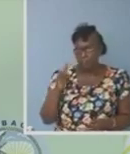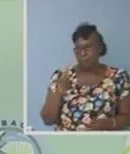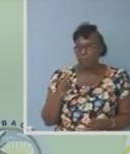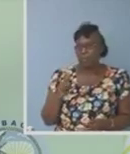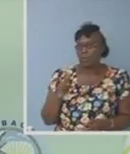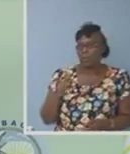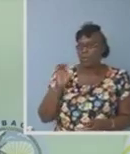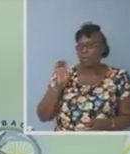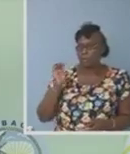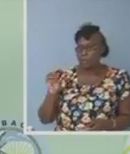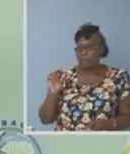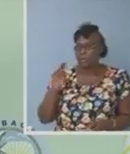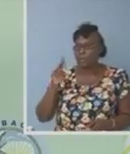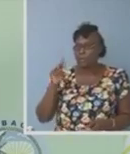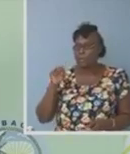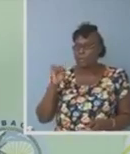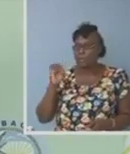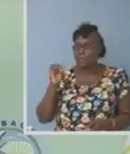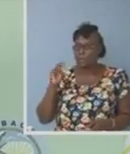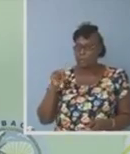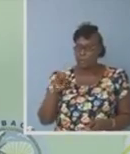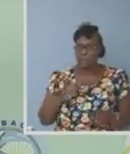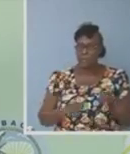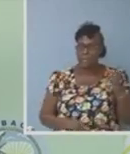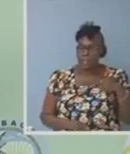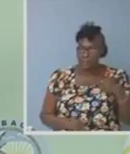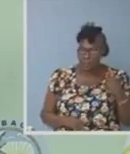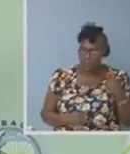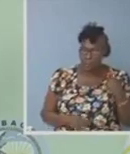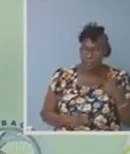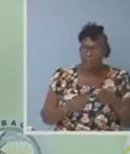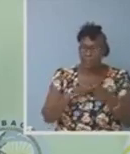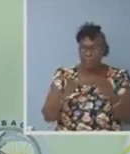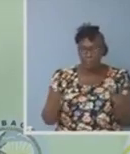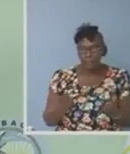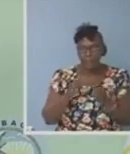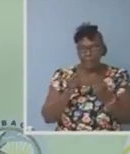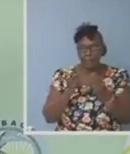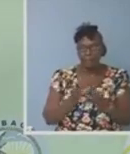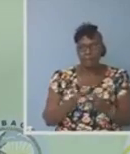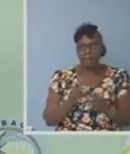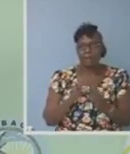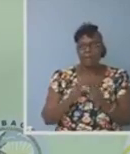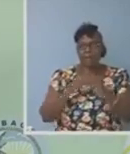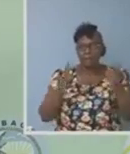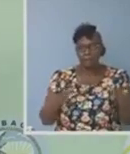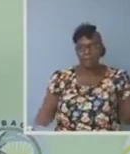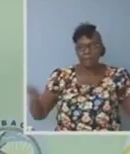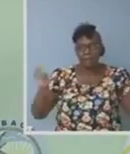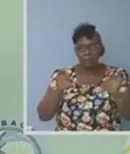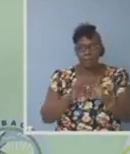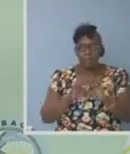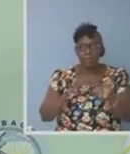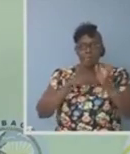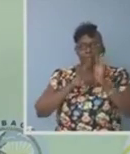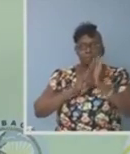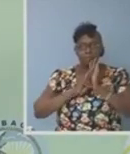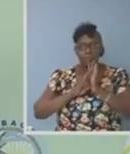in Tobago, given the fact that credit unions play a very important role in the Tobago economy.